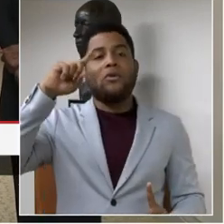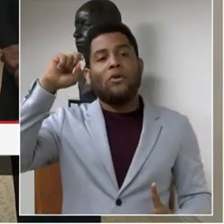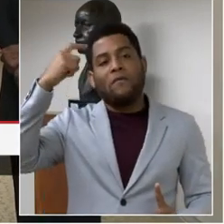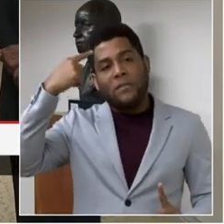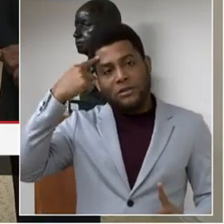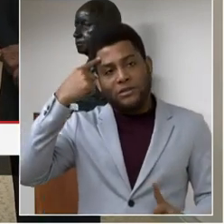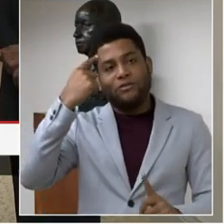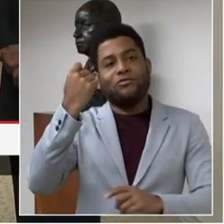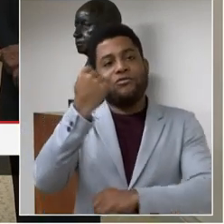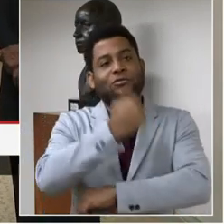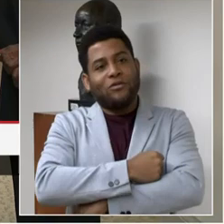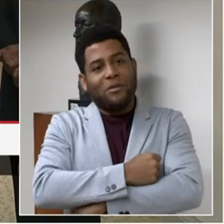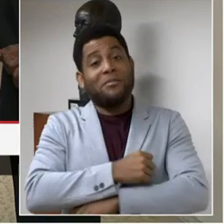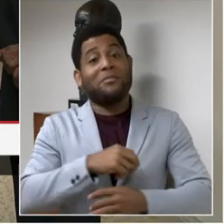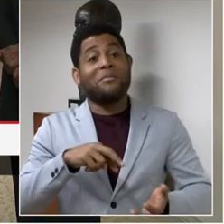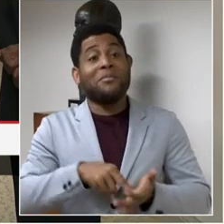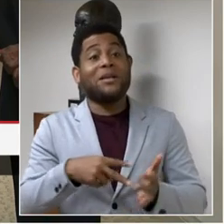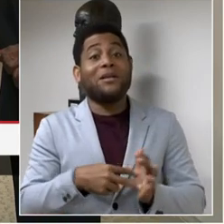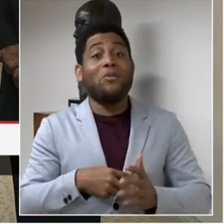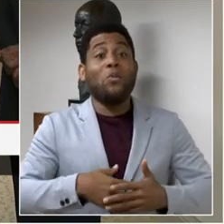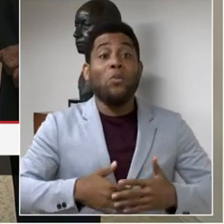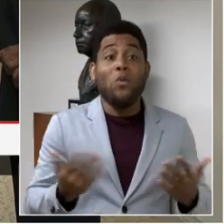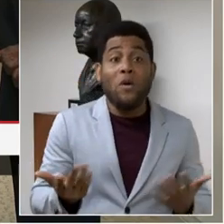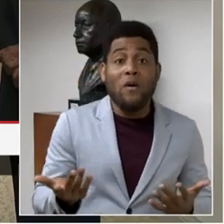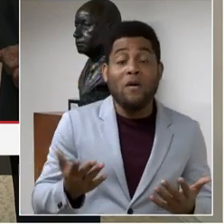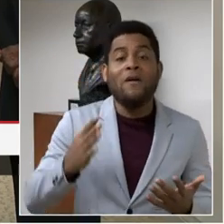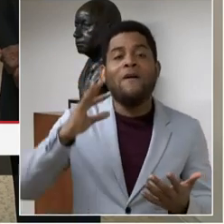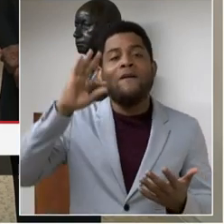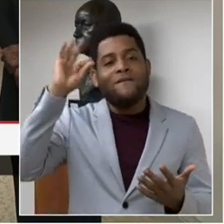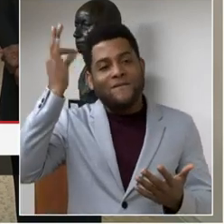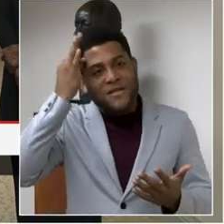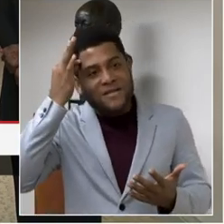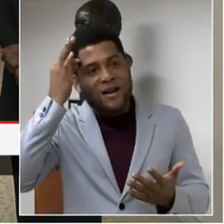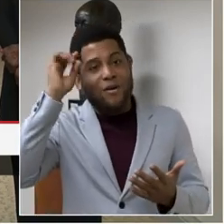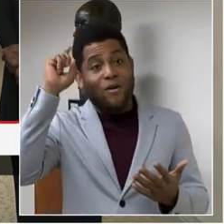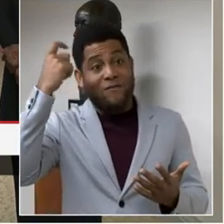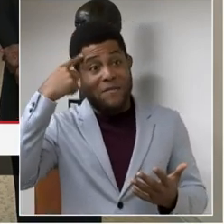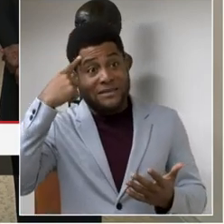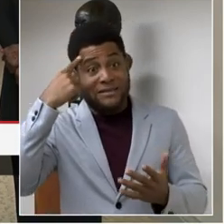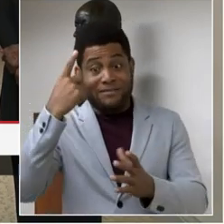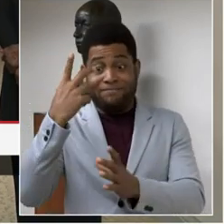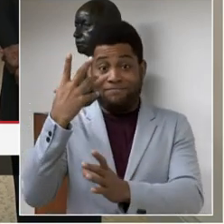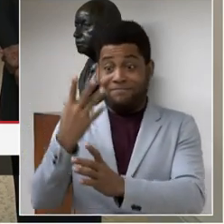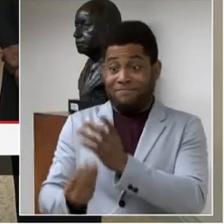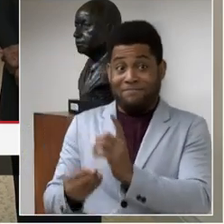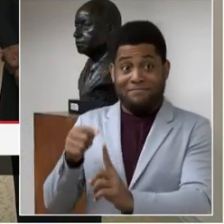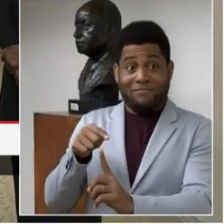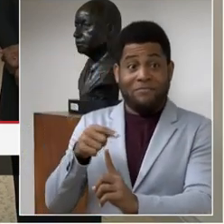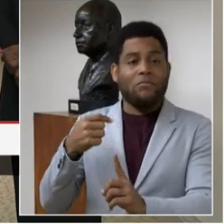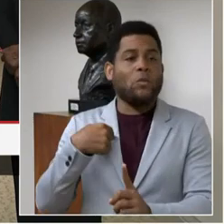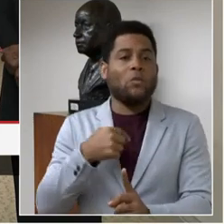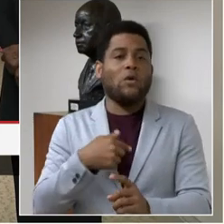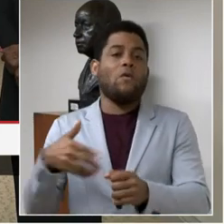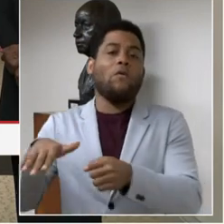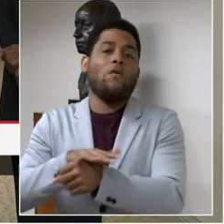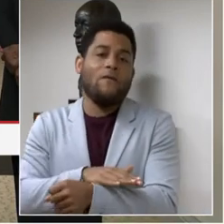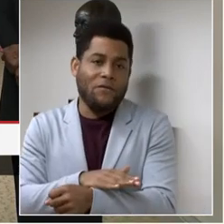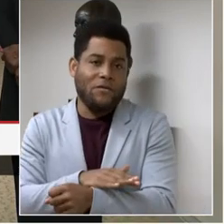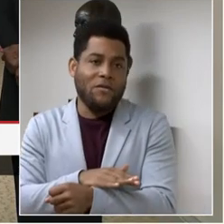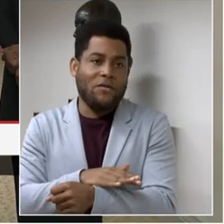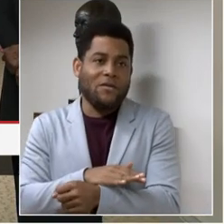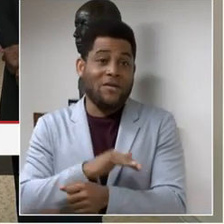So, and I understand, again, I appreciate that we'll be brief later. So how do you enforce that? I'm not, now see, Mark, this is why I didn't want to answer